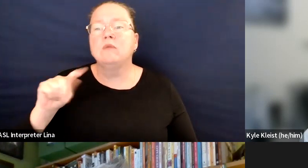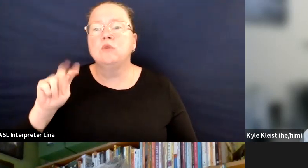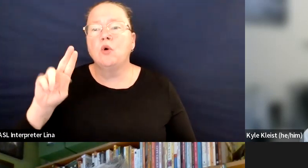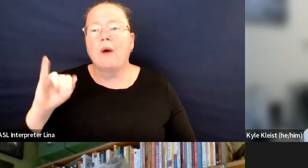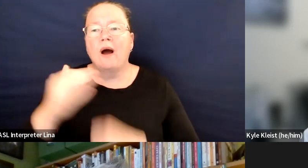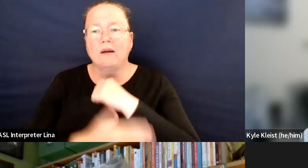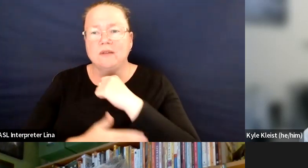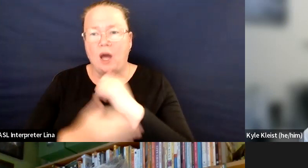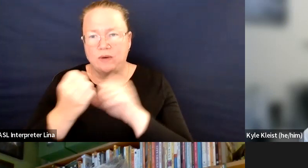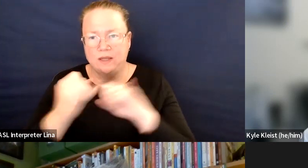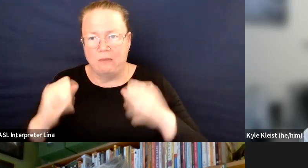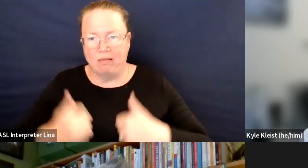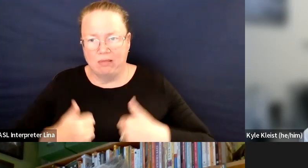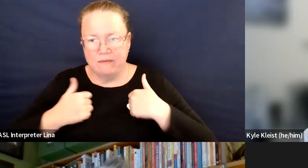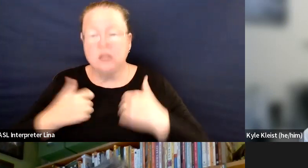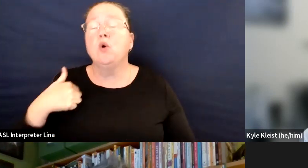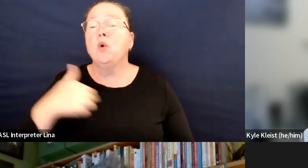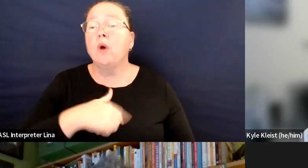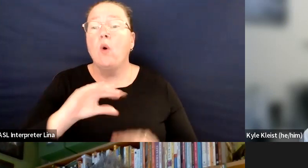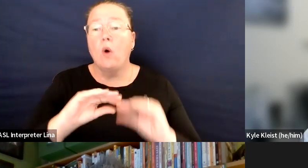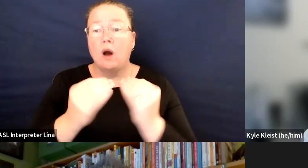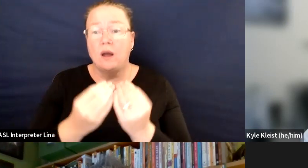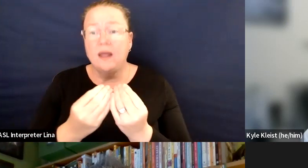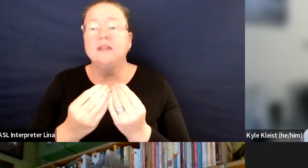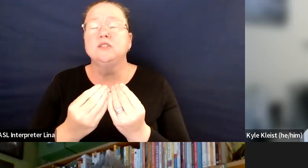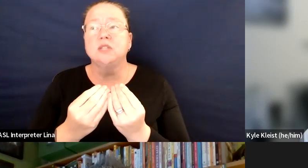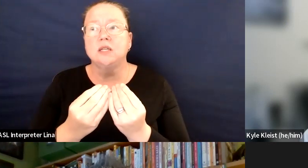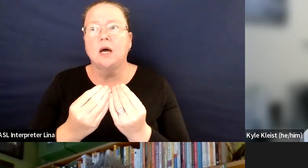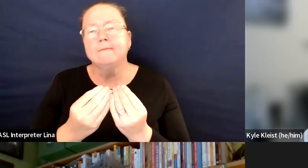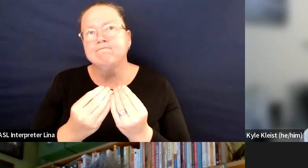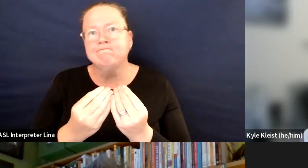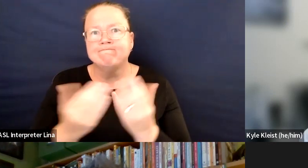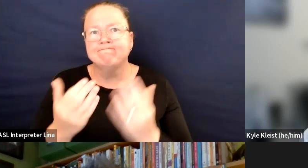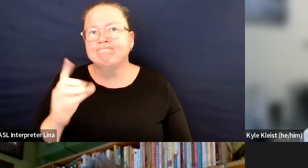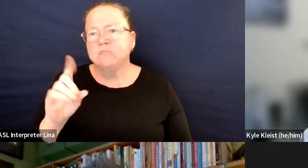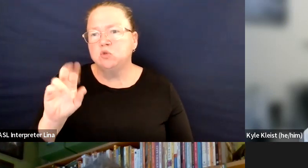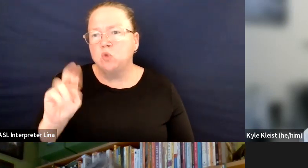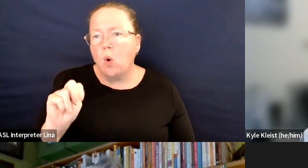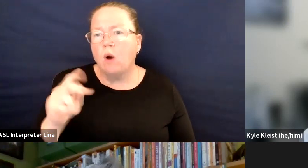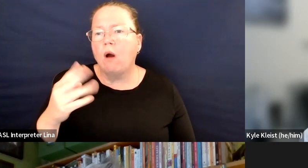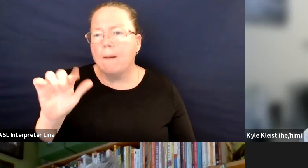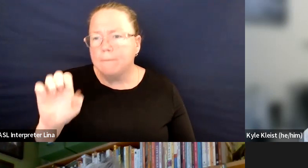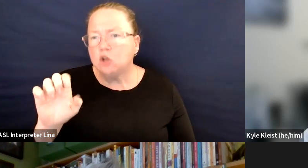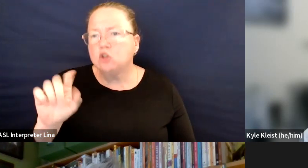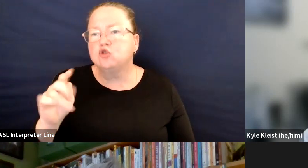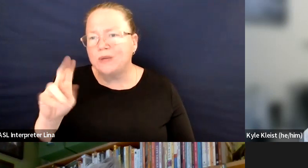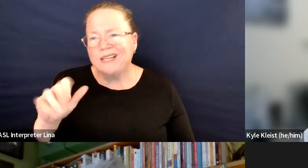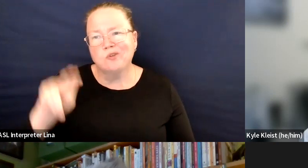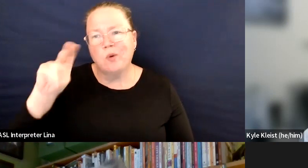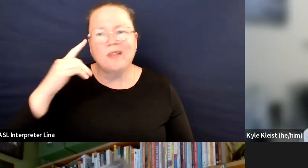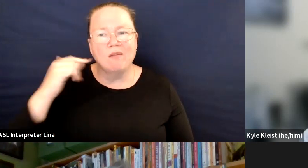Independent Living. We're an organization that serves Del Norte, Humboldt, and Trinity County in Northern